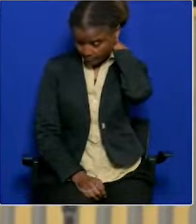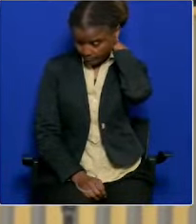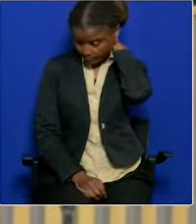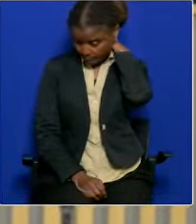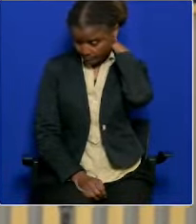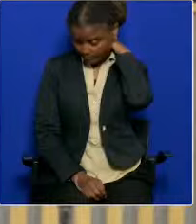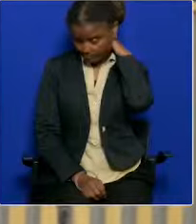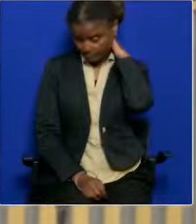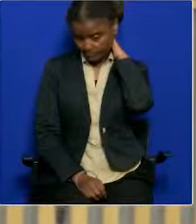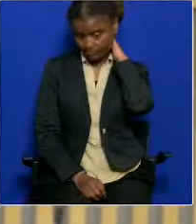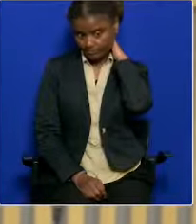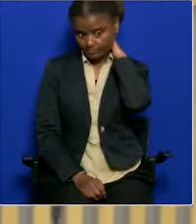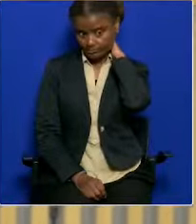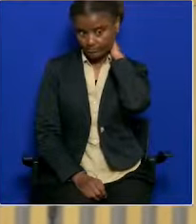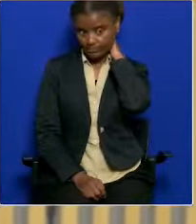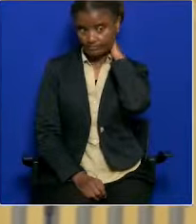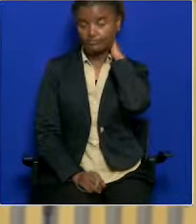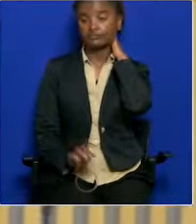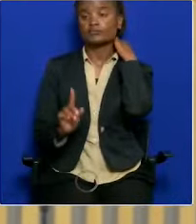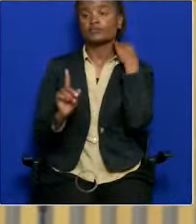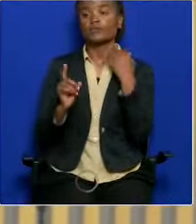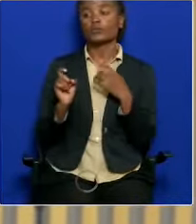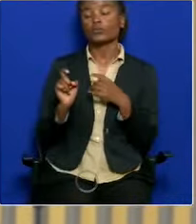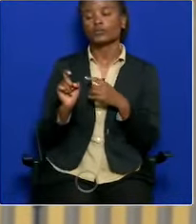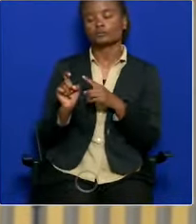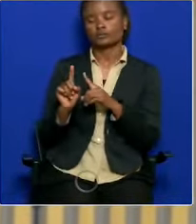Just one quick question, General.